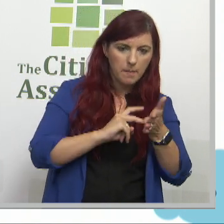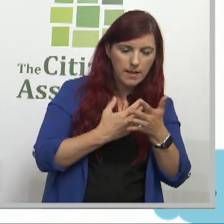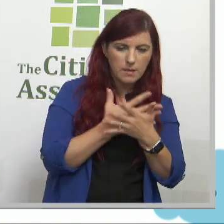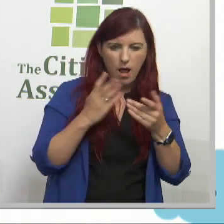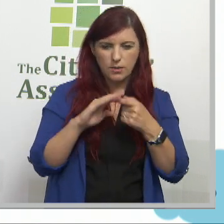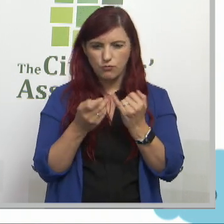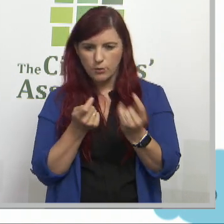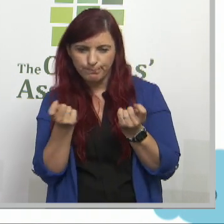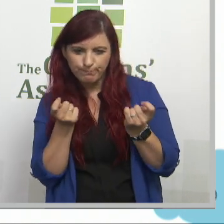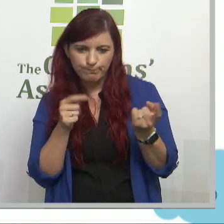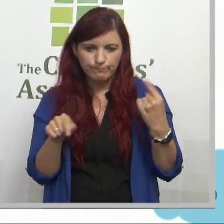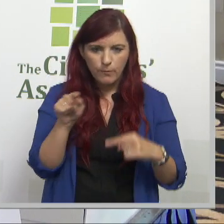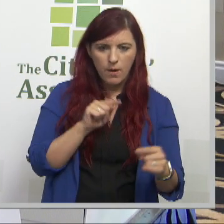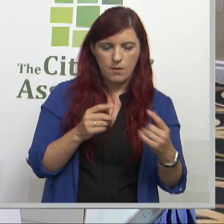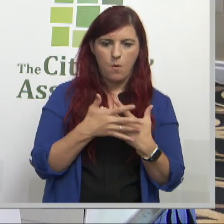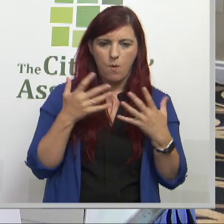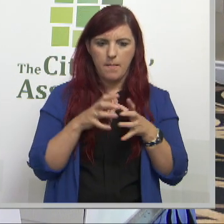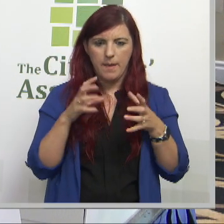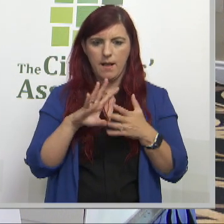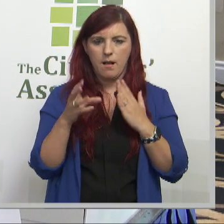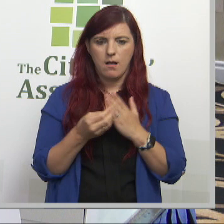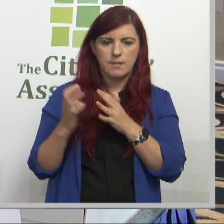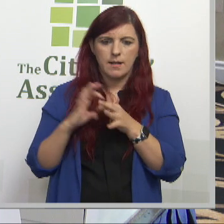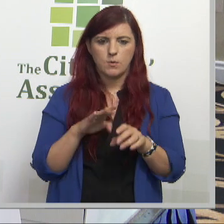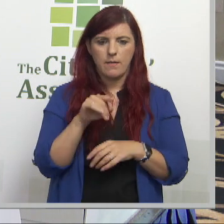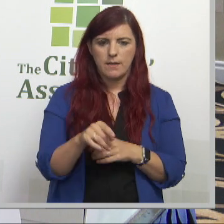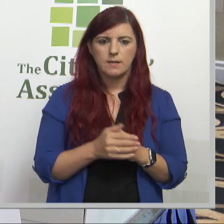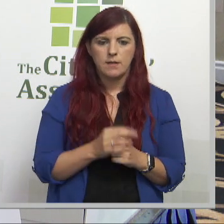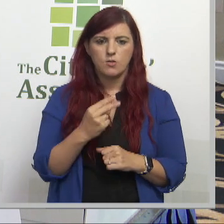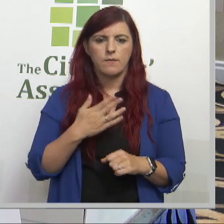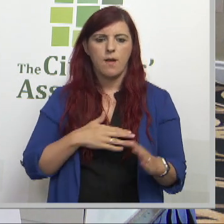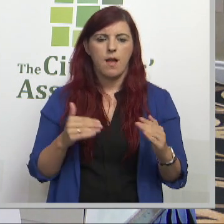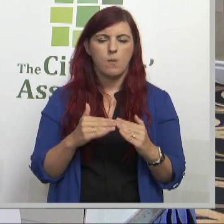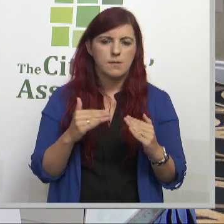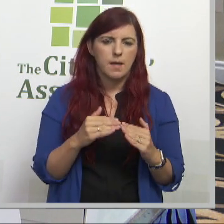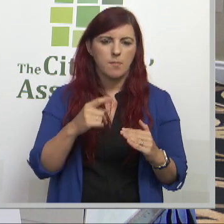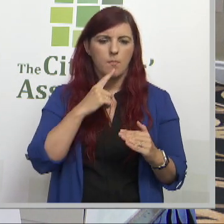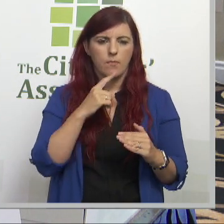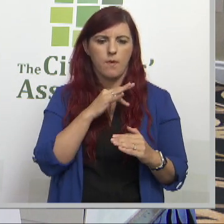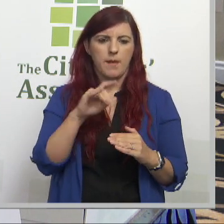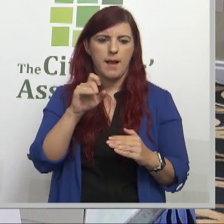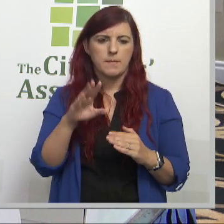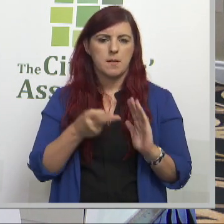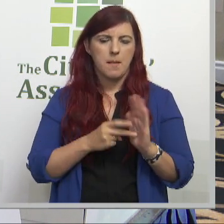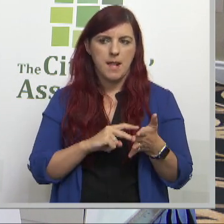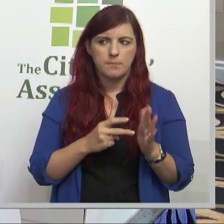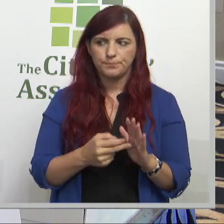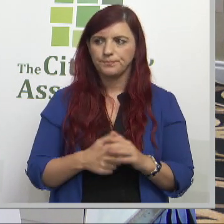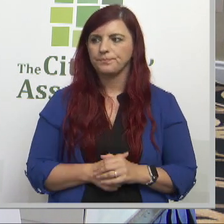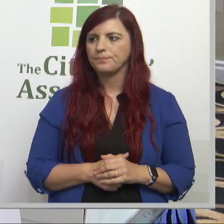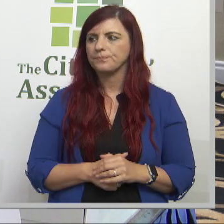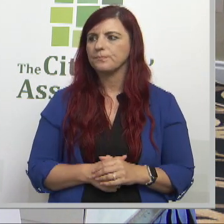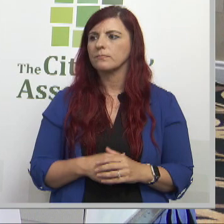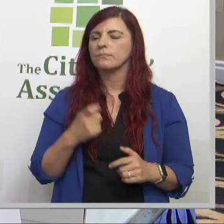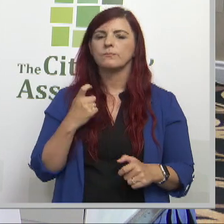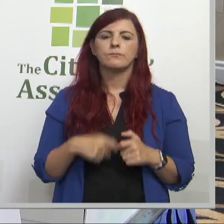for, and all big costs. And also housing, which I haven't even mentioned, but that's in the capital plan. And then the government